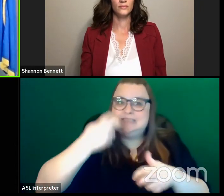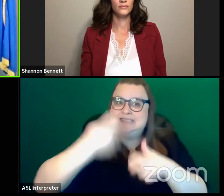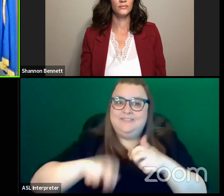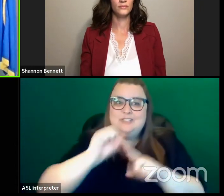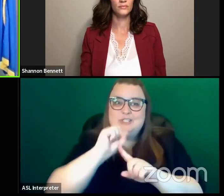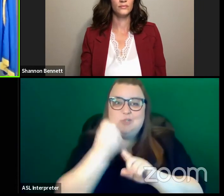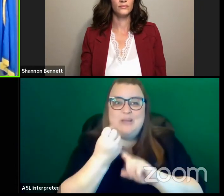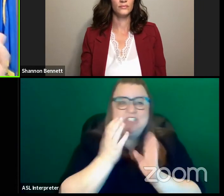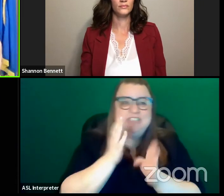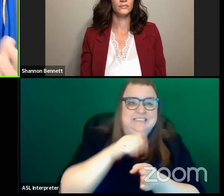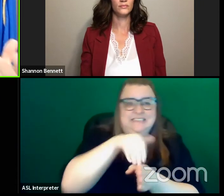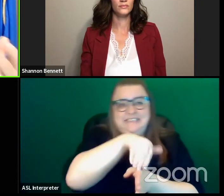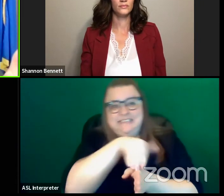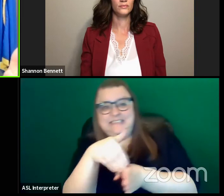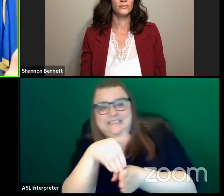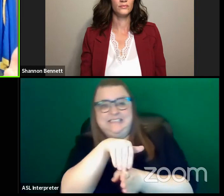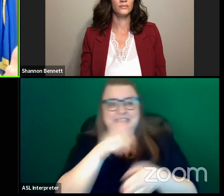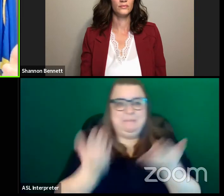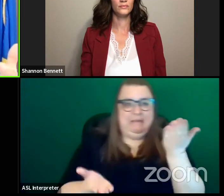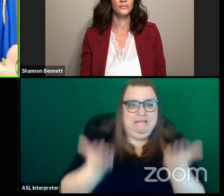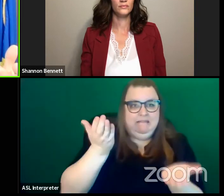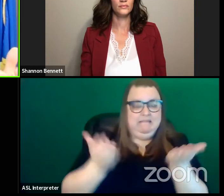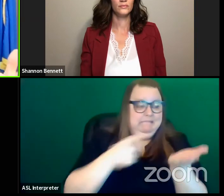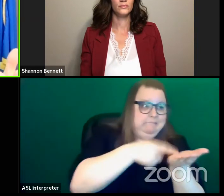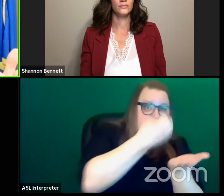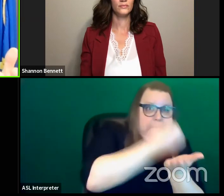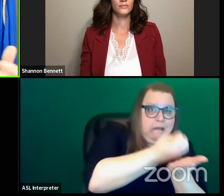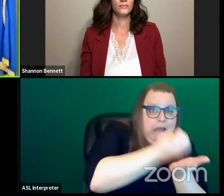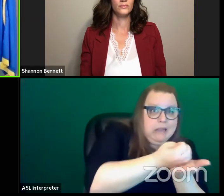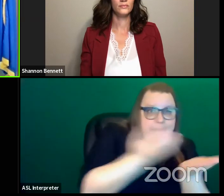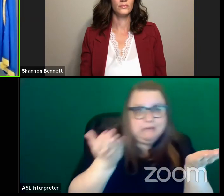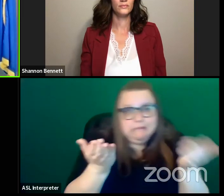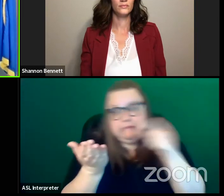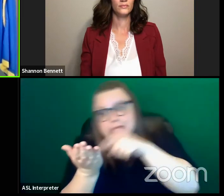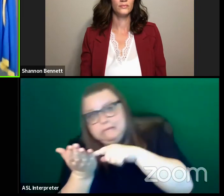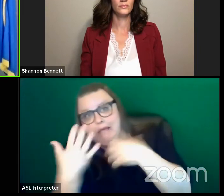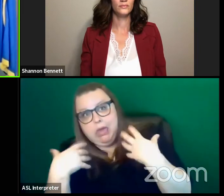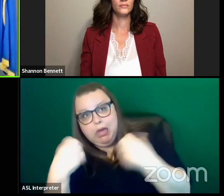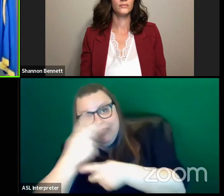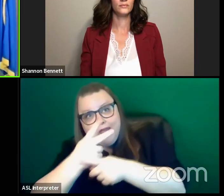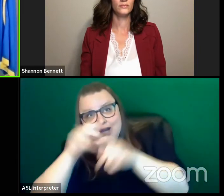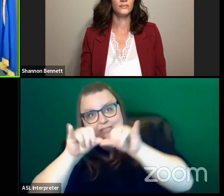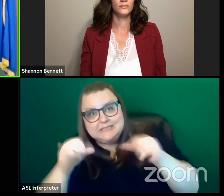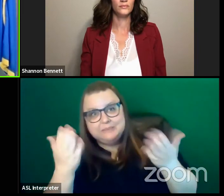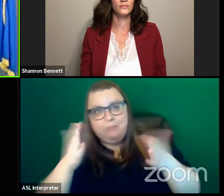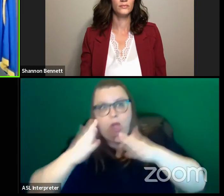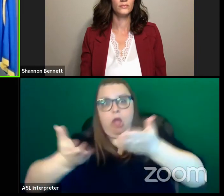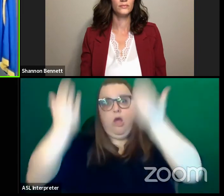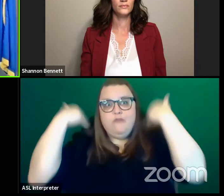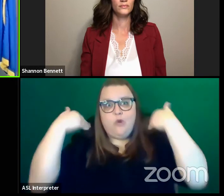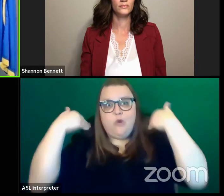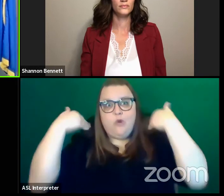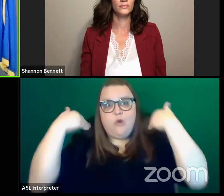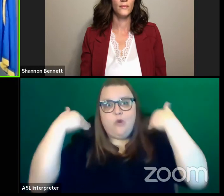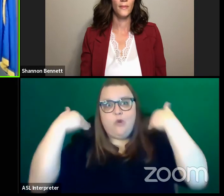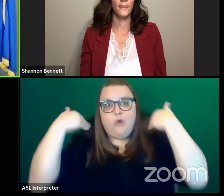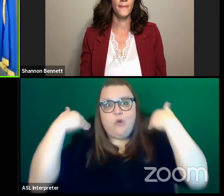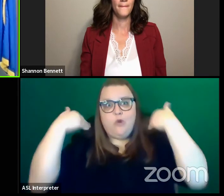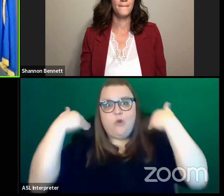of a knife trying to balance the economy and at the same time a healthcare system that is being burdened heavily.